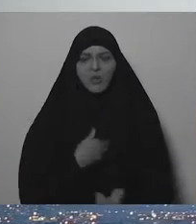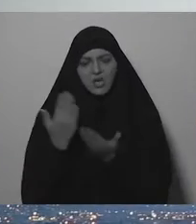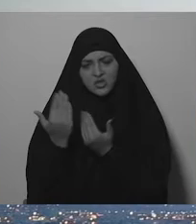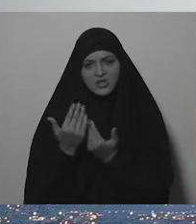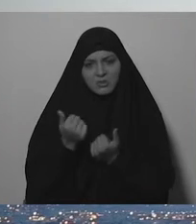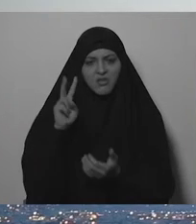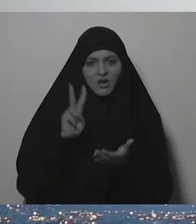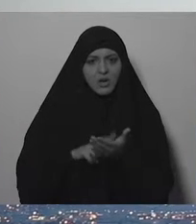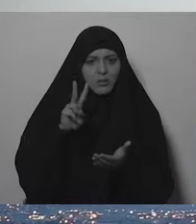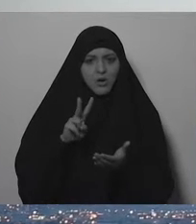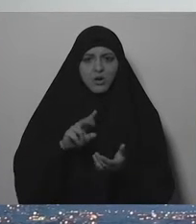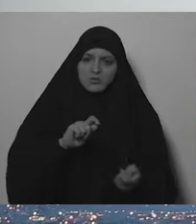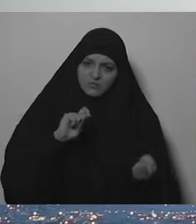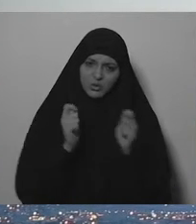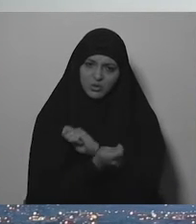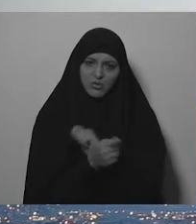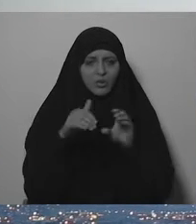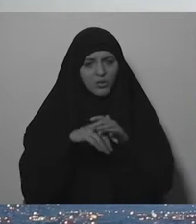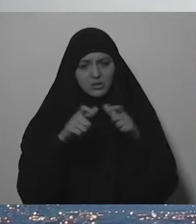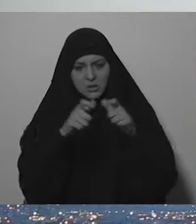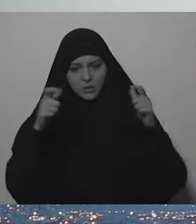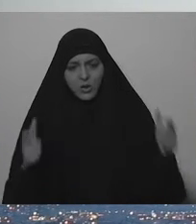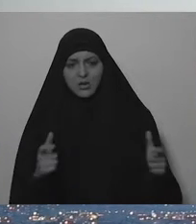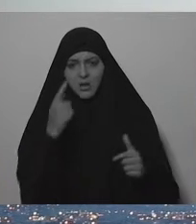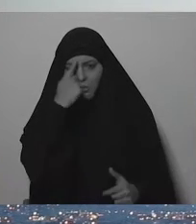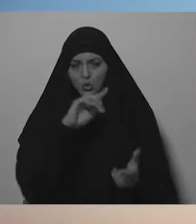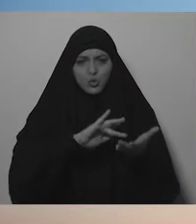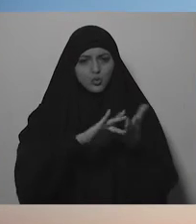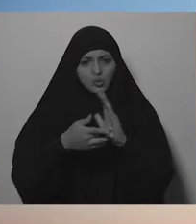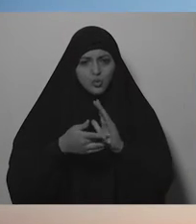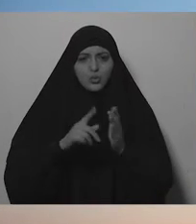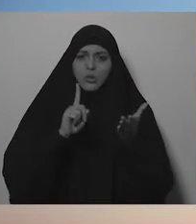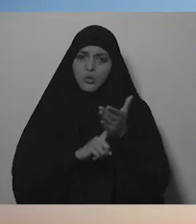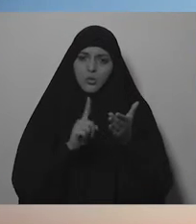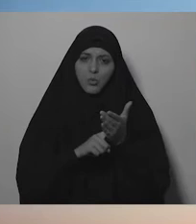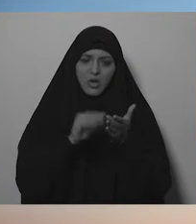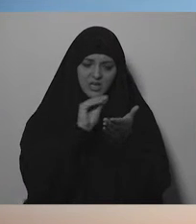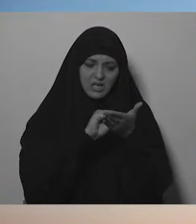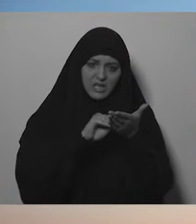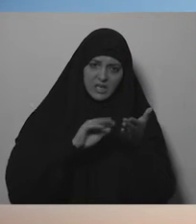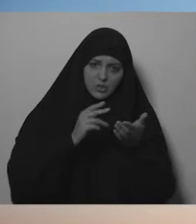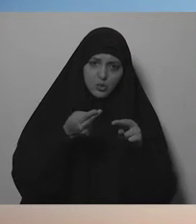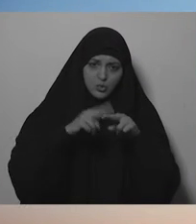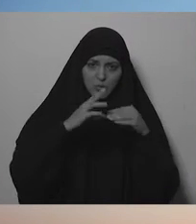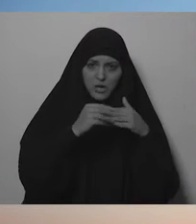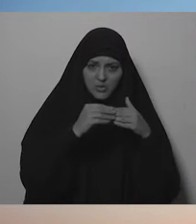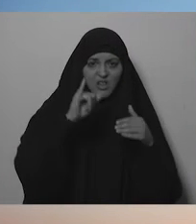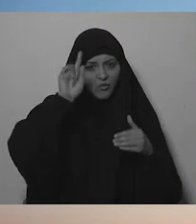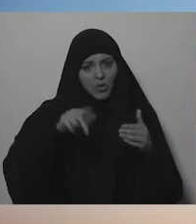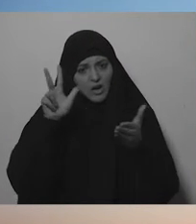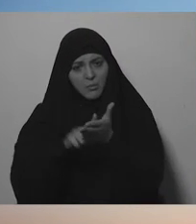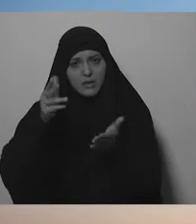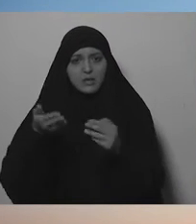this will impact on the society, on the citizens, so that all the laws and all that is written on the paper are applied